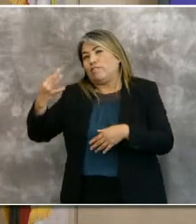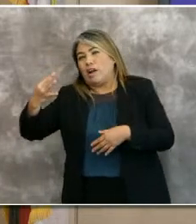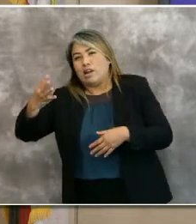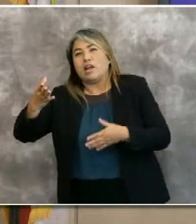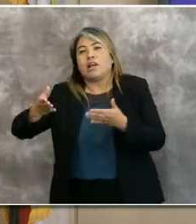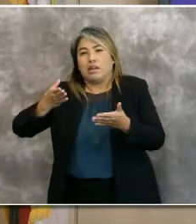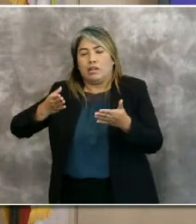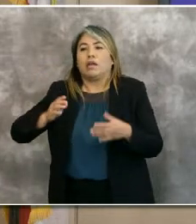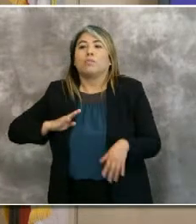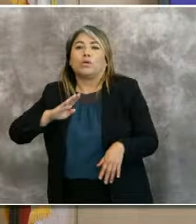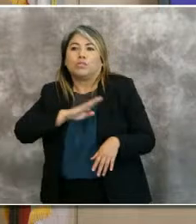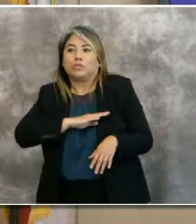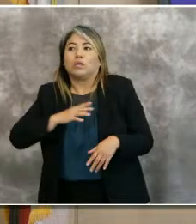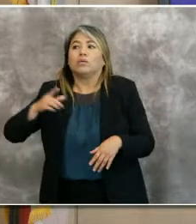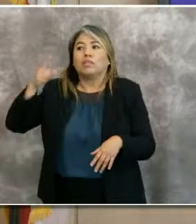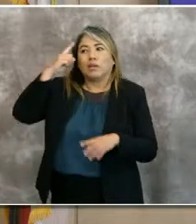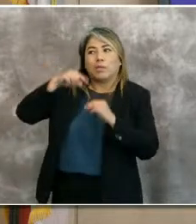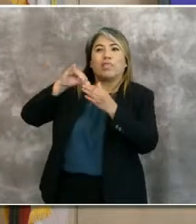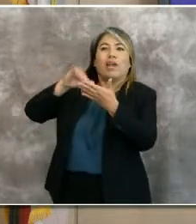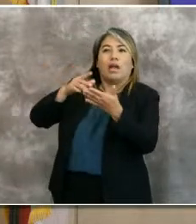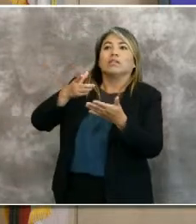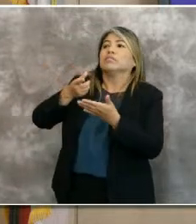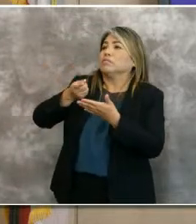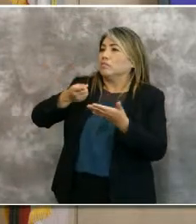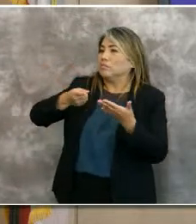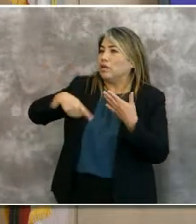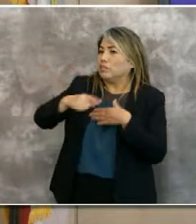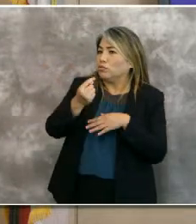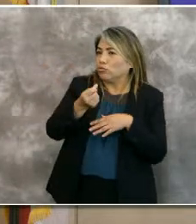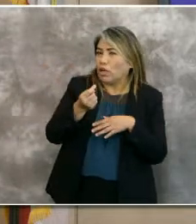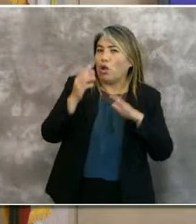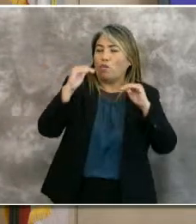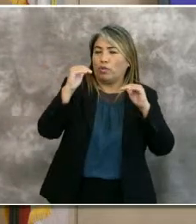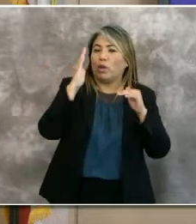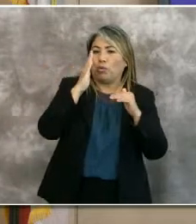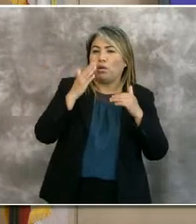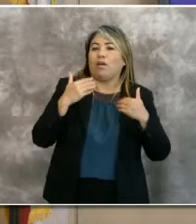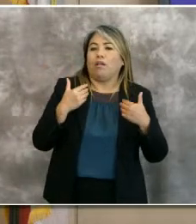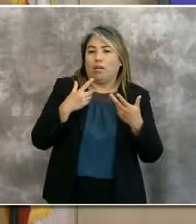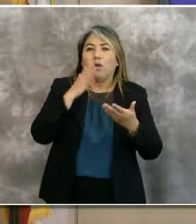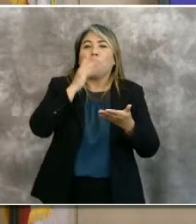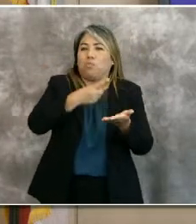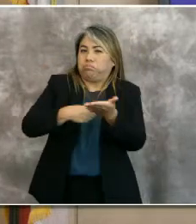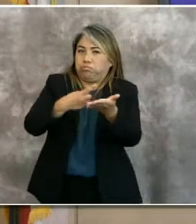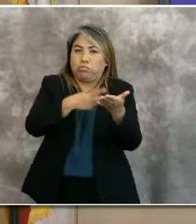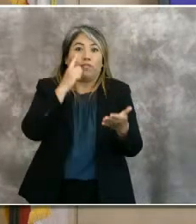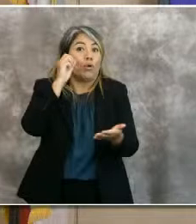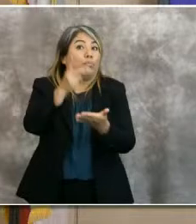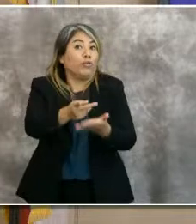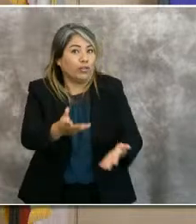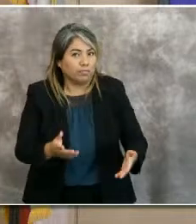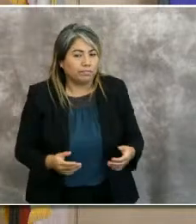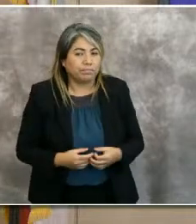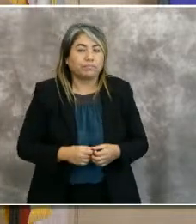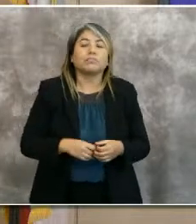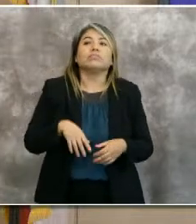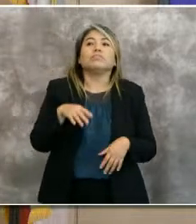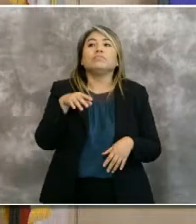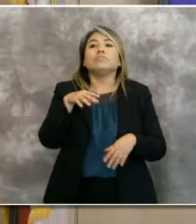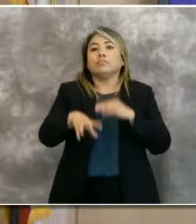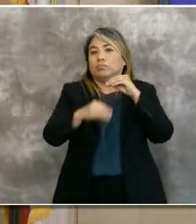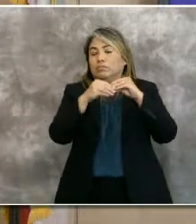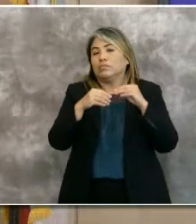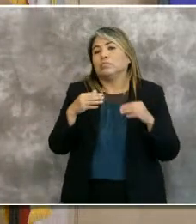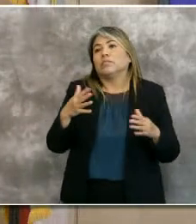Supervisors for their consideration next Tuesday and hopefully approval. Now, in saying that, I want to say the